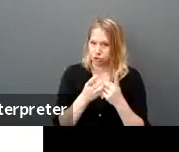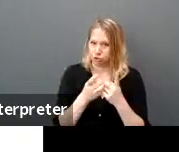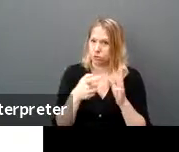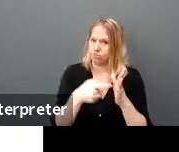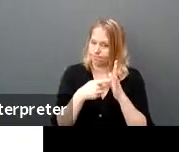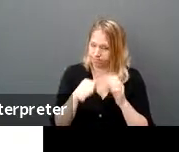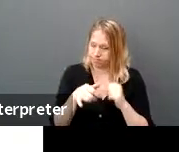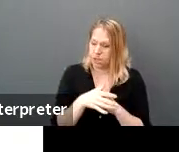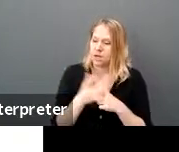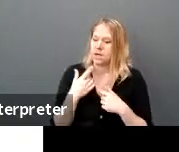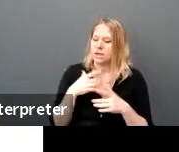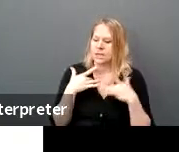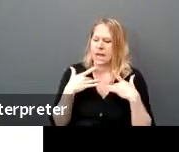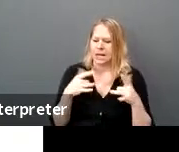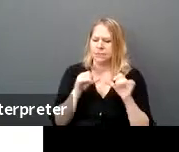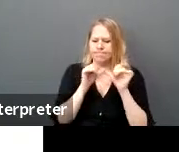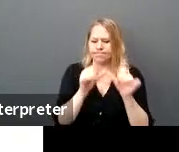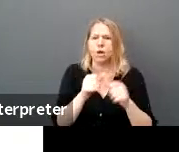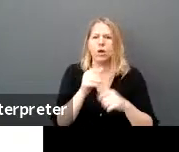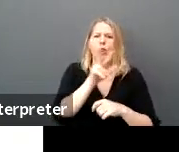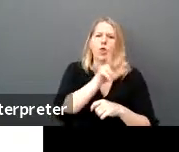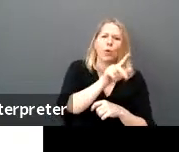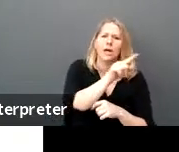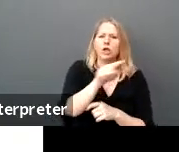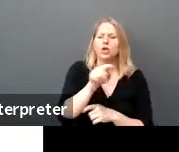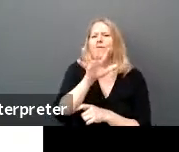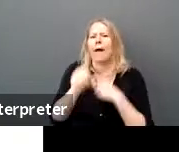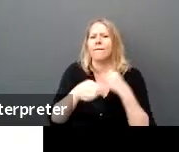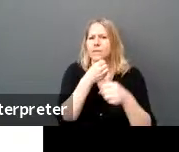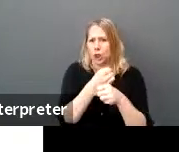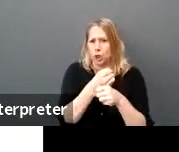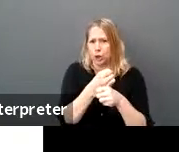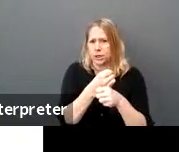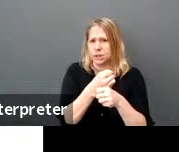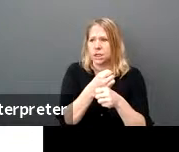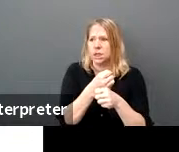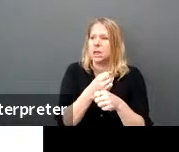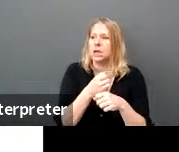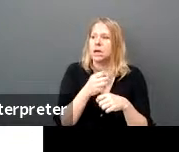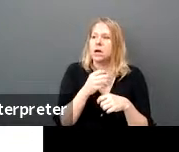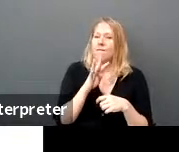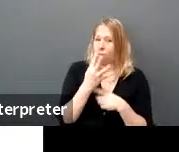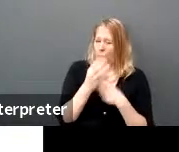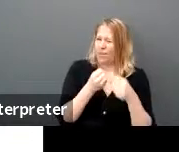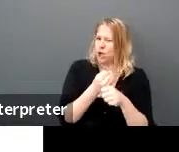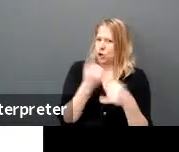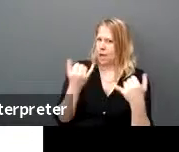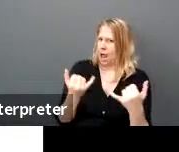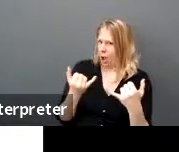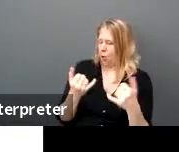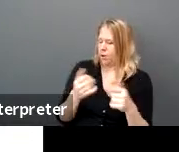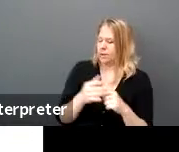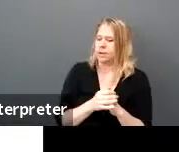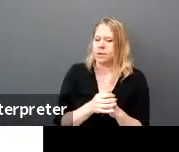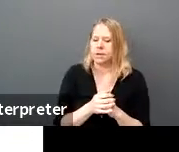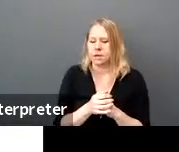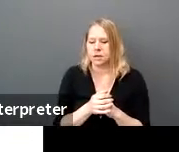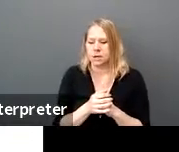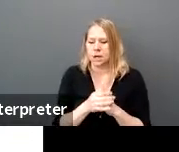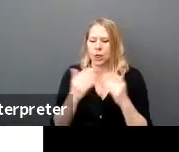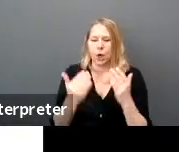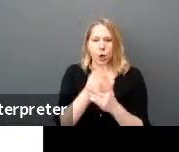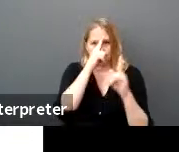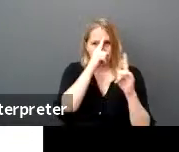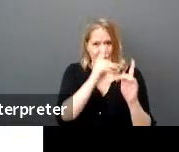usually run a life cycle of 3 to 5 years. We are in the 4th year of our 5-year cycle. With our